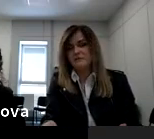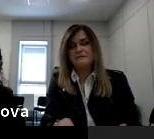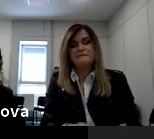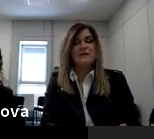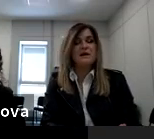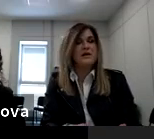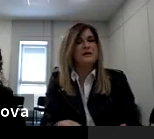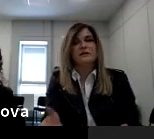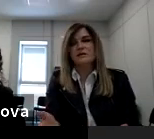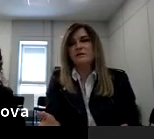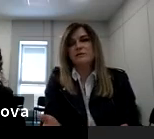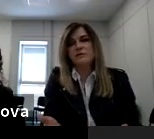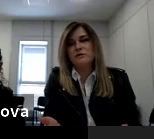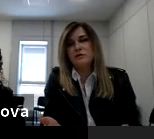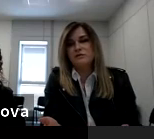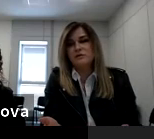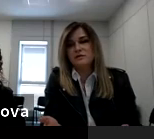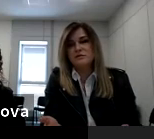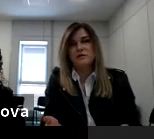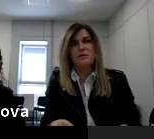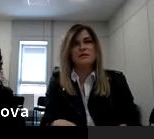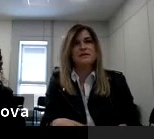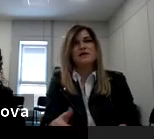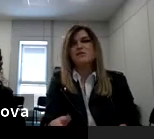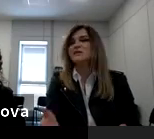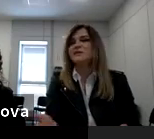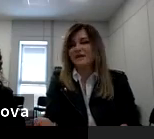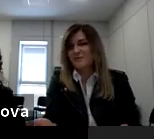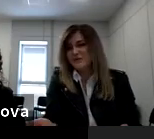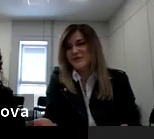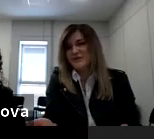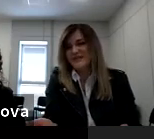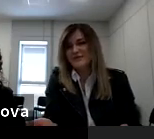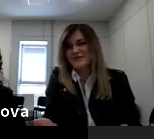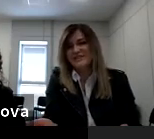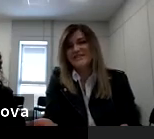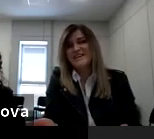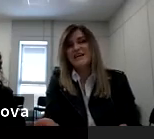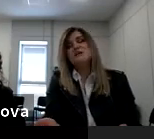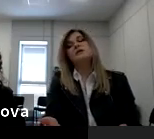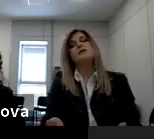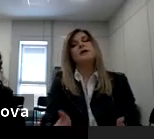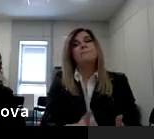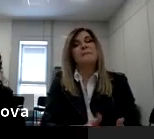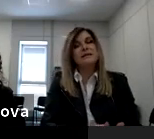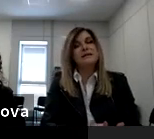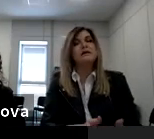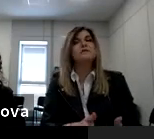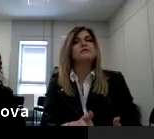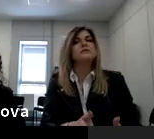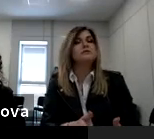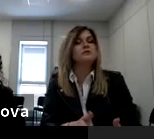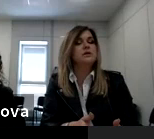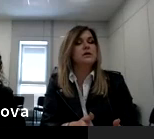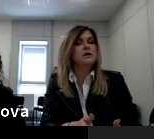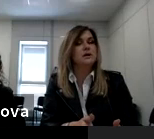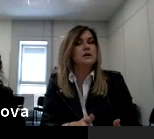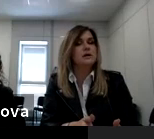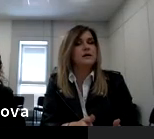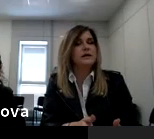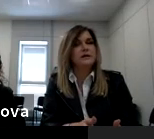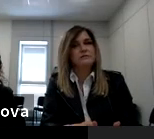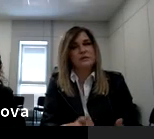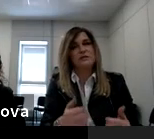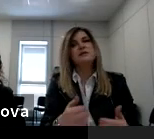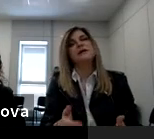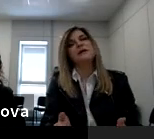calculate. We can give you the common rules, you know, but they will not help you with the project. So better